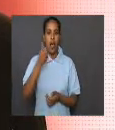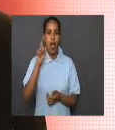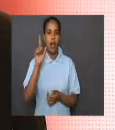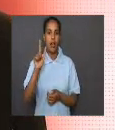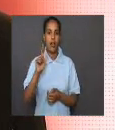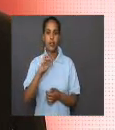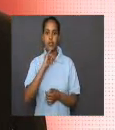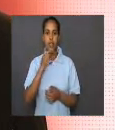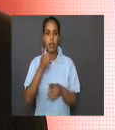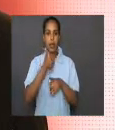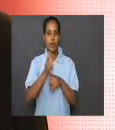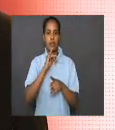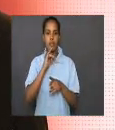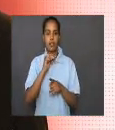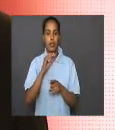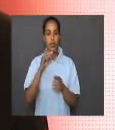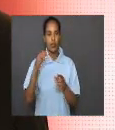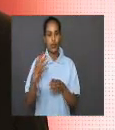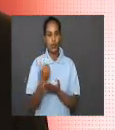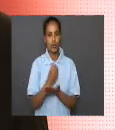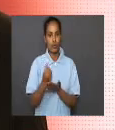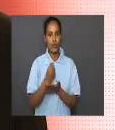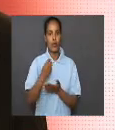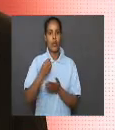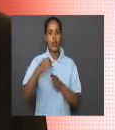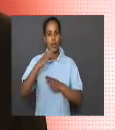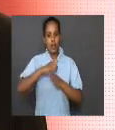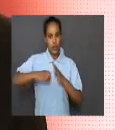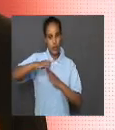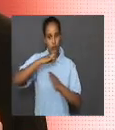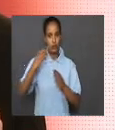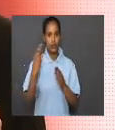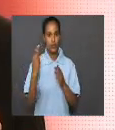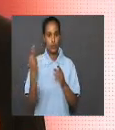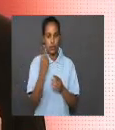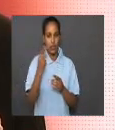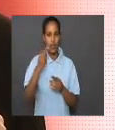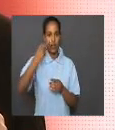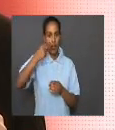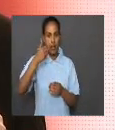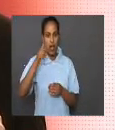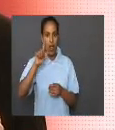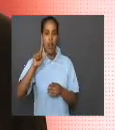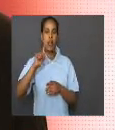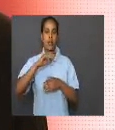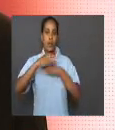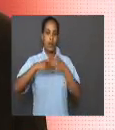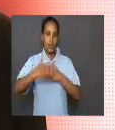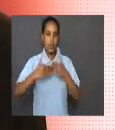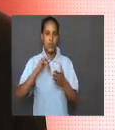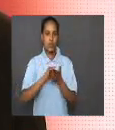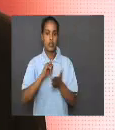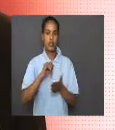Aluminium is a metal that is produced by electrolysis using the Hall process.